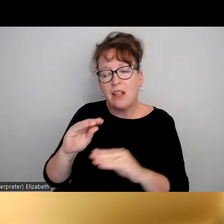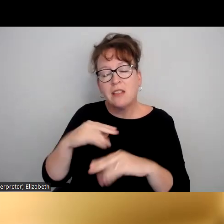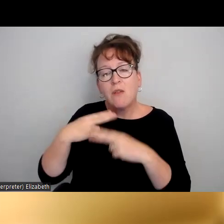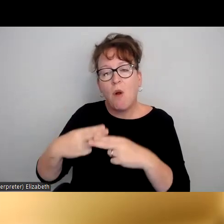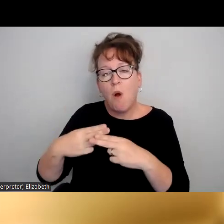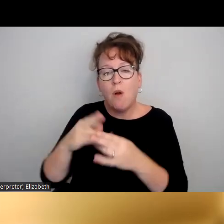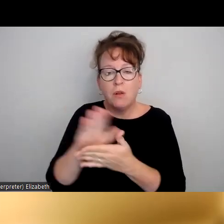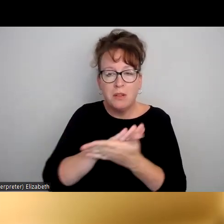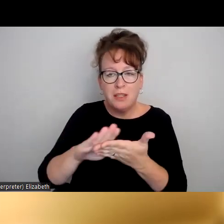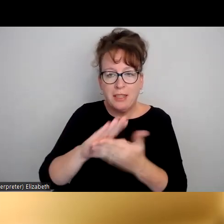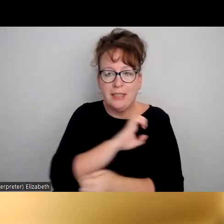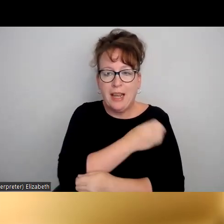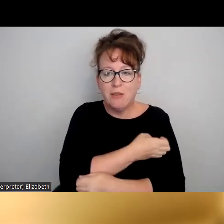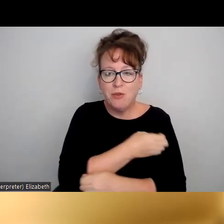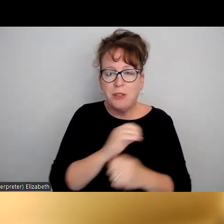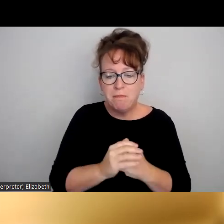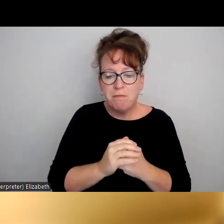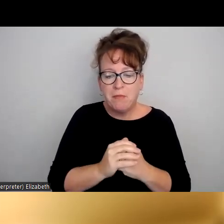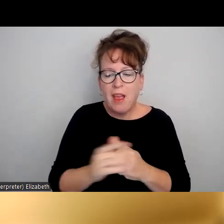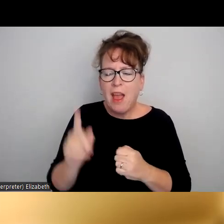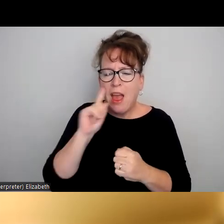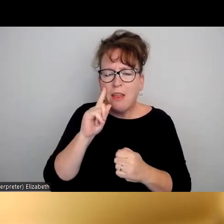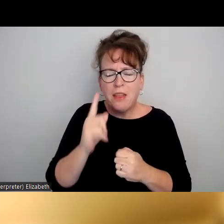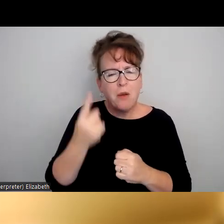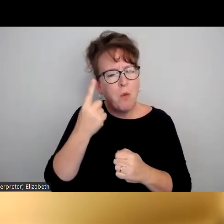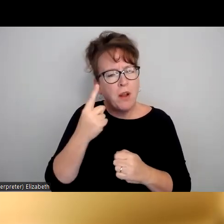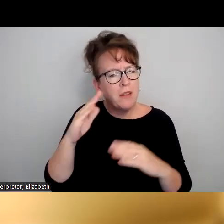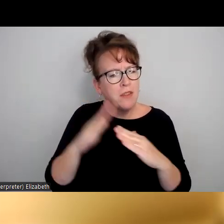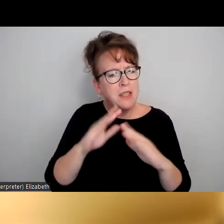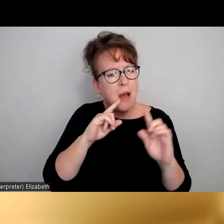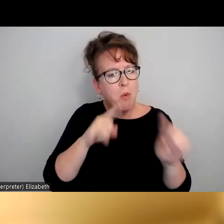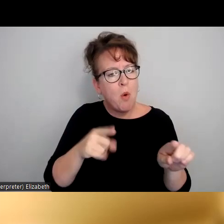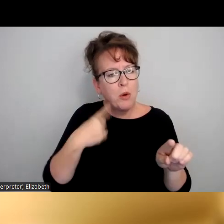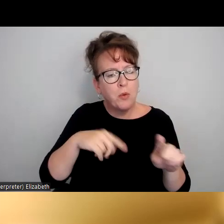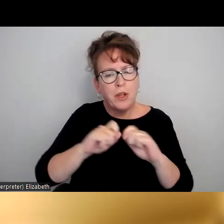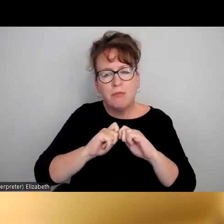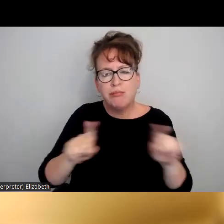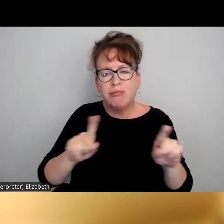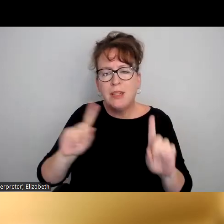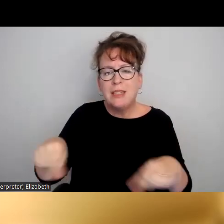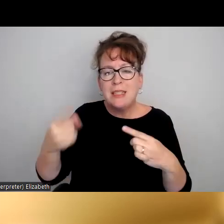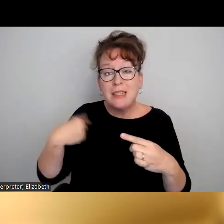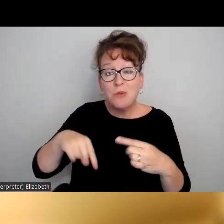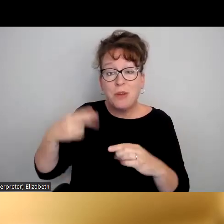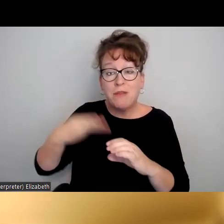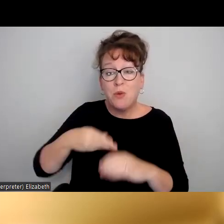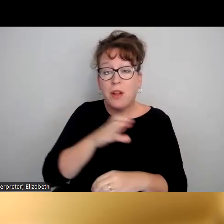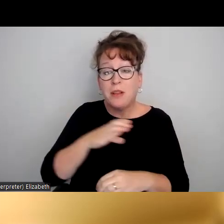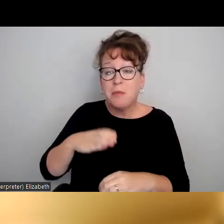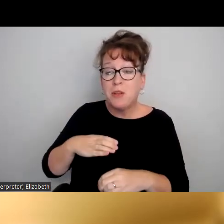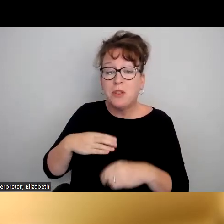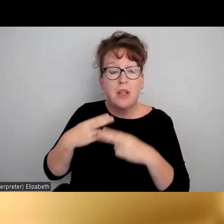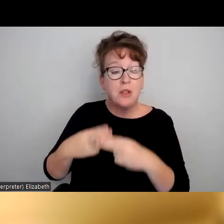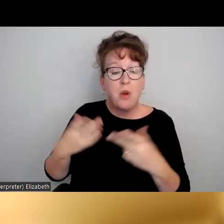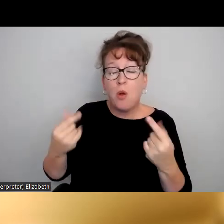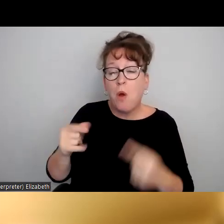I think probably one of the most major orders that we've issued since Commissioner Rubin and I joined the commission was the 2080 order, which is